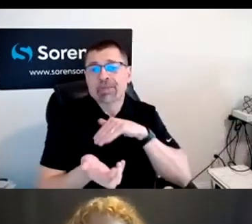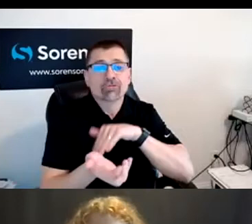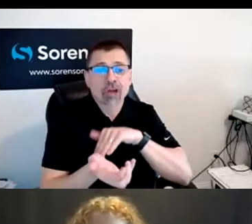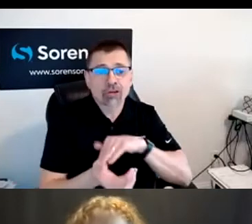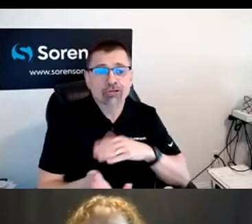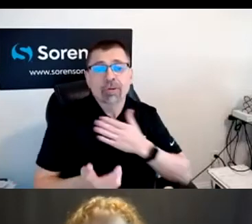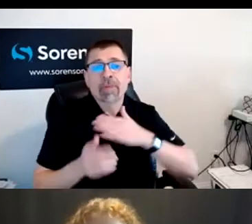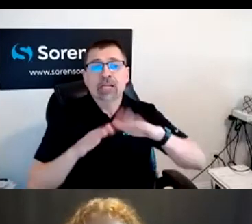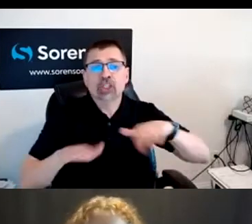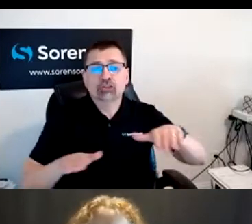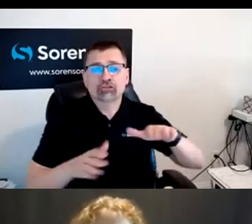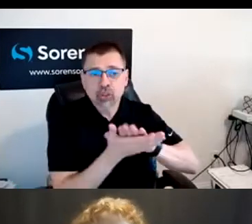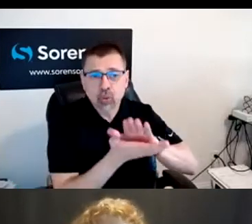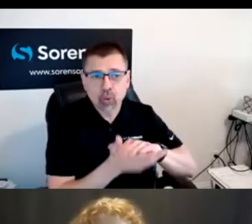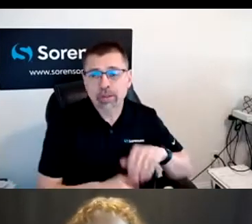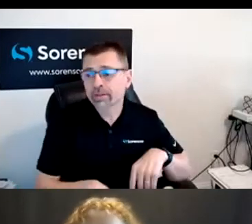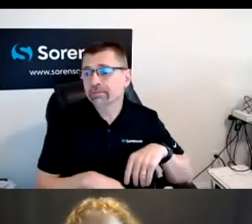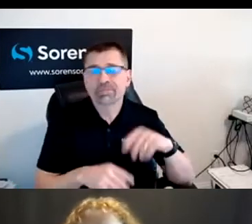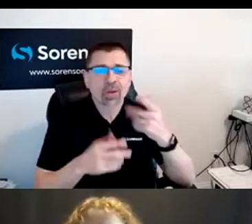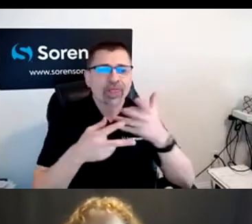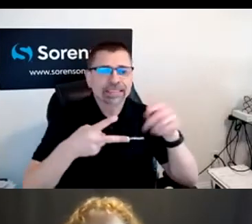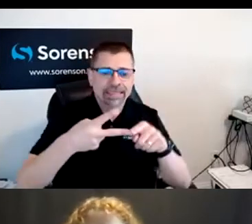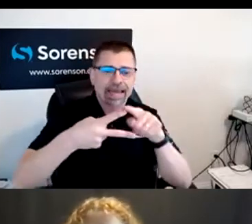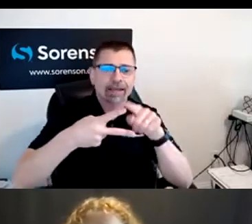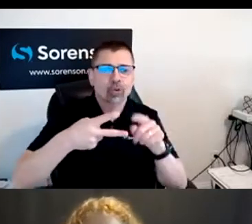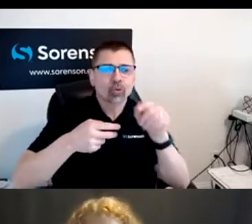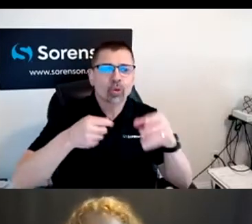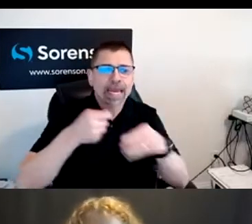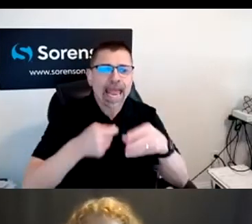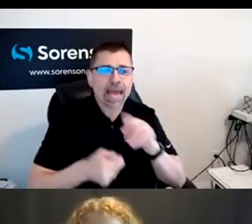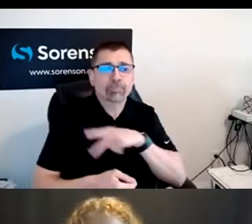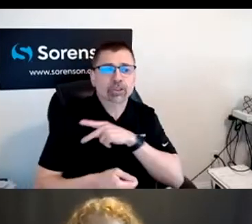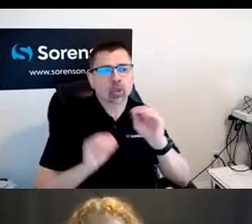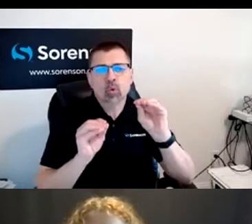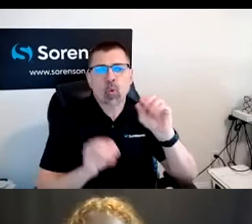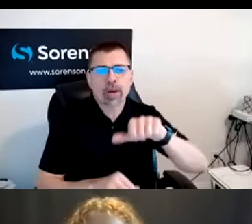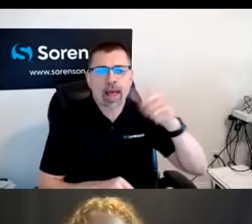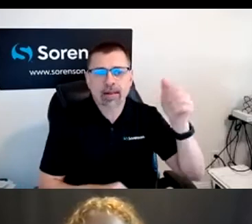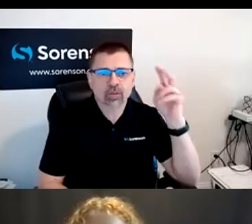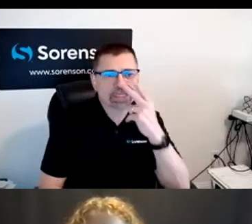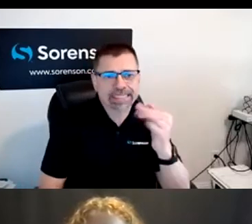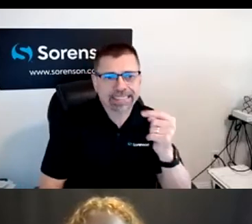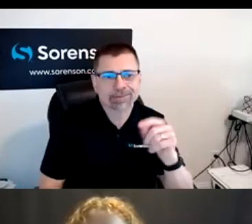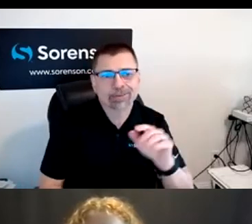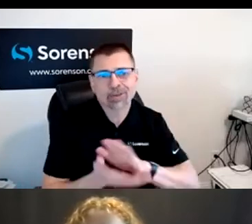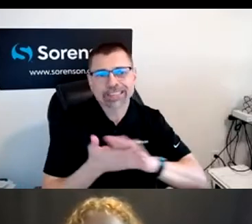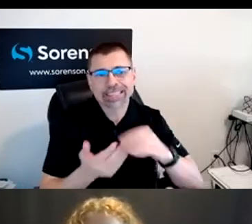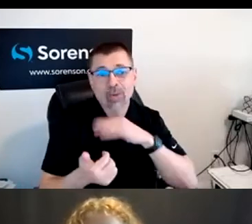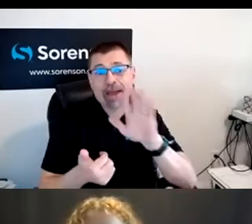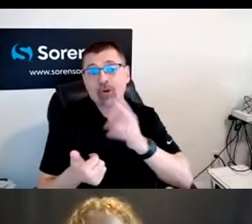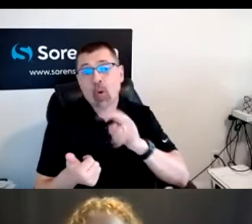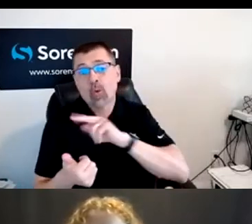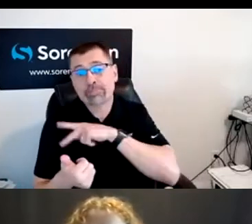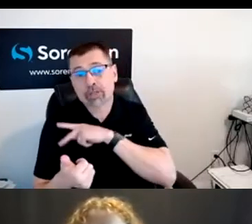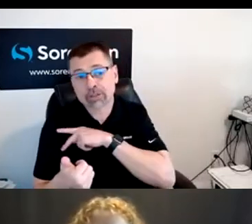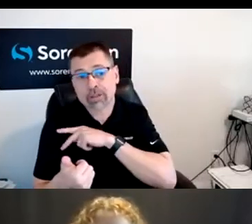organization or school, and then you would still have personal, which could include things like your children's school or things like that. But the